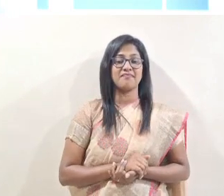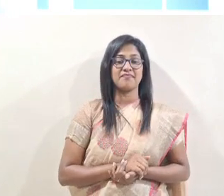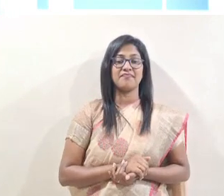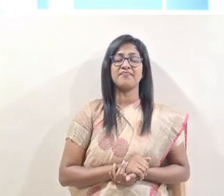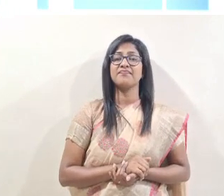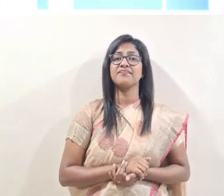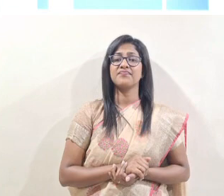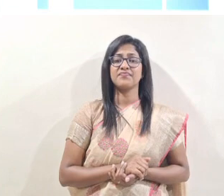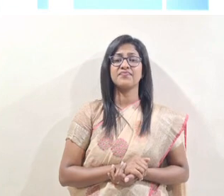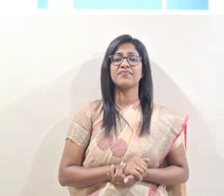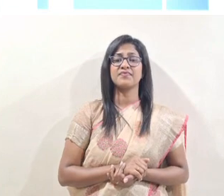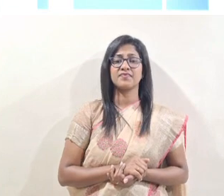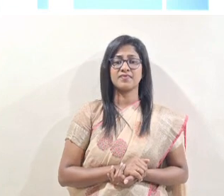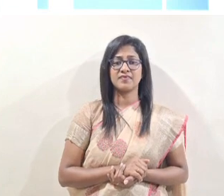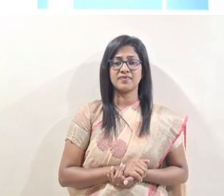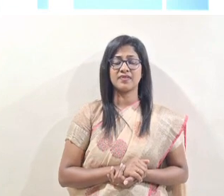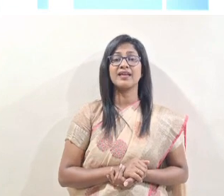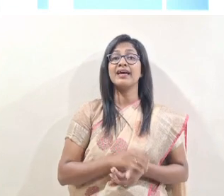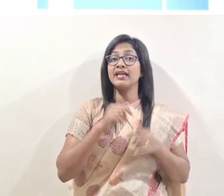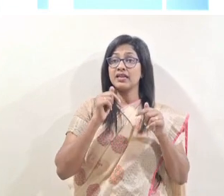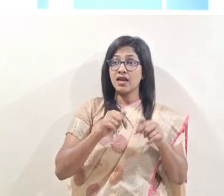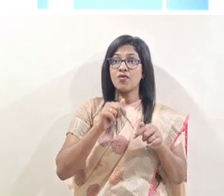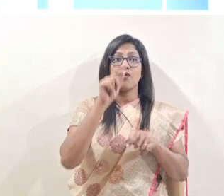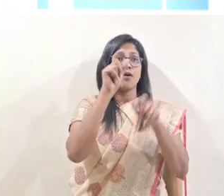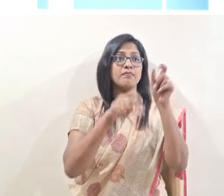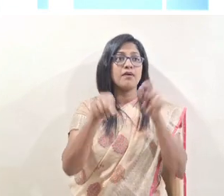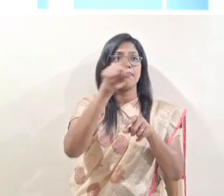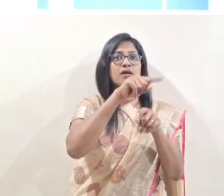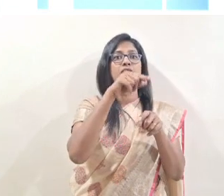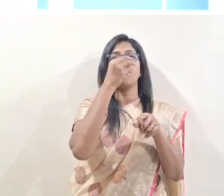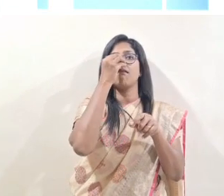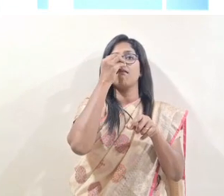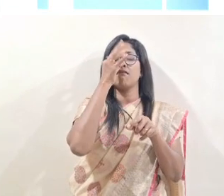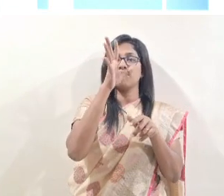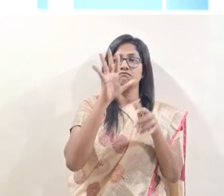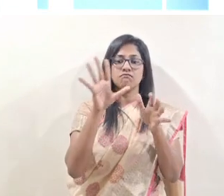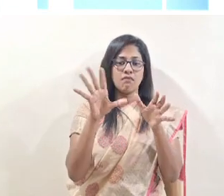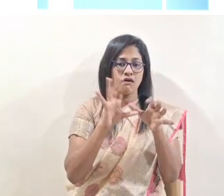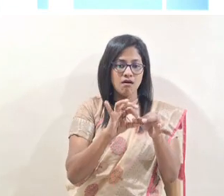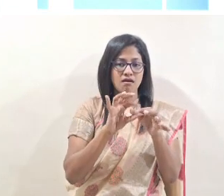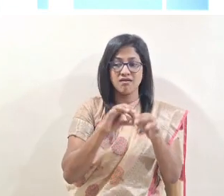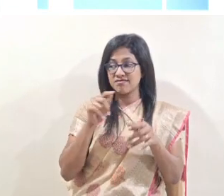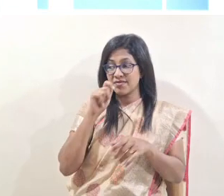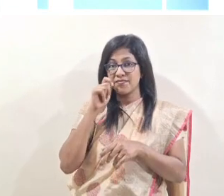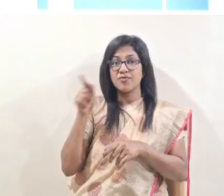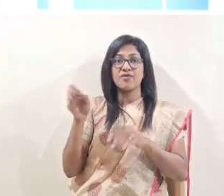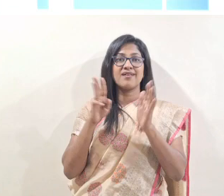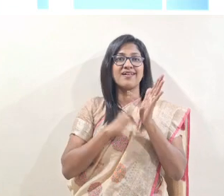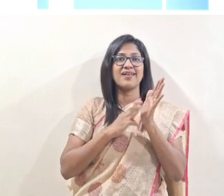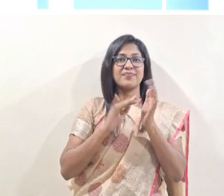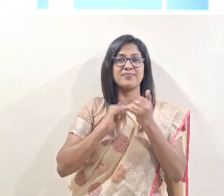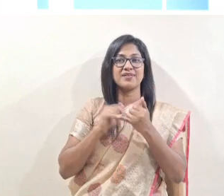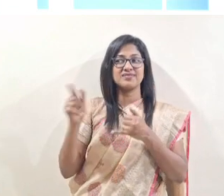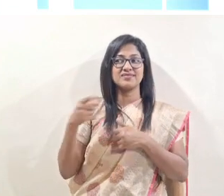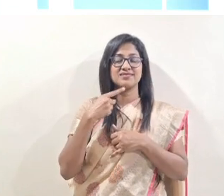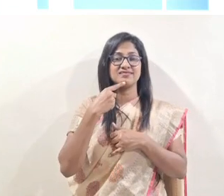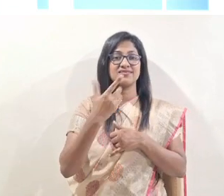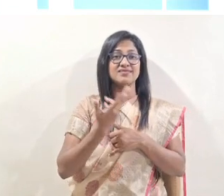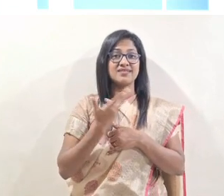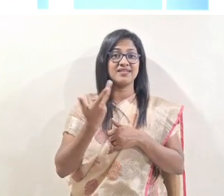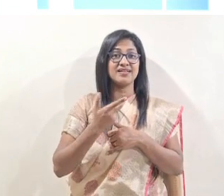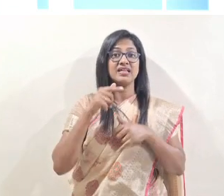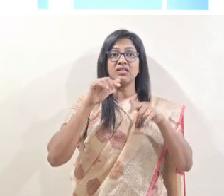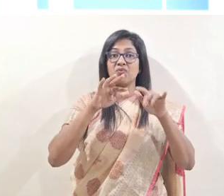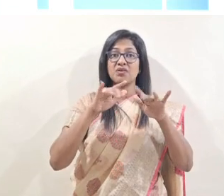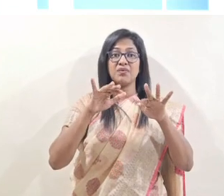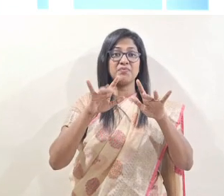Now, it is getting very relevant now because as Mukund said, that the way the